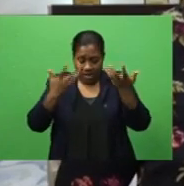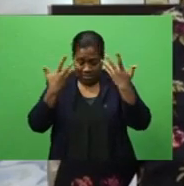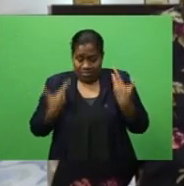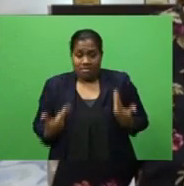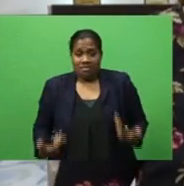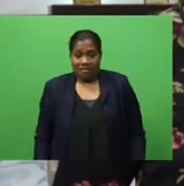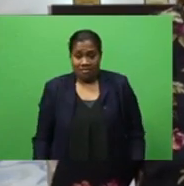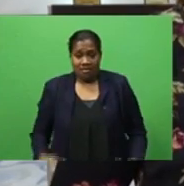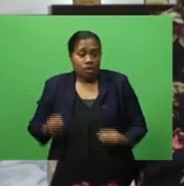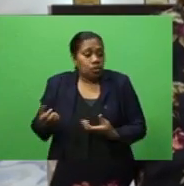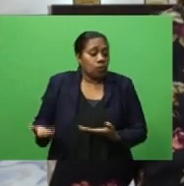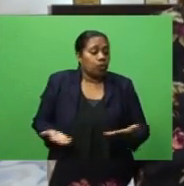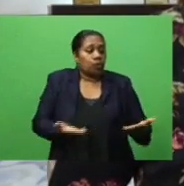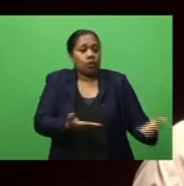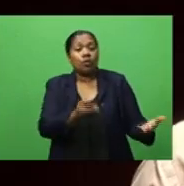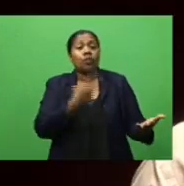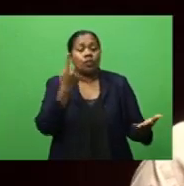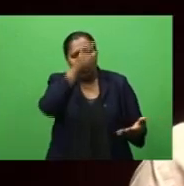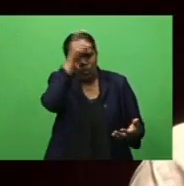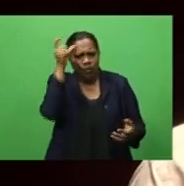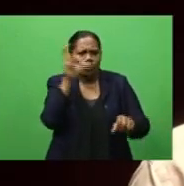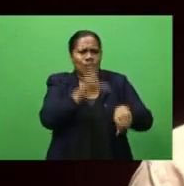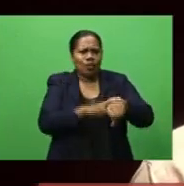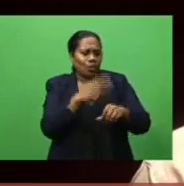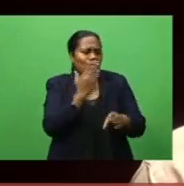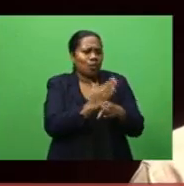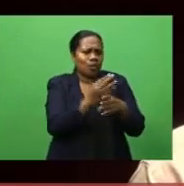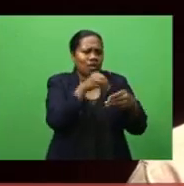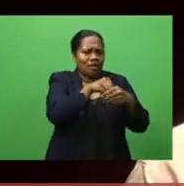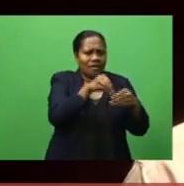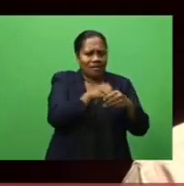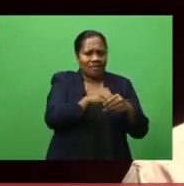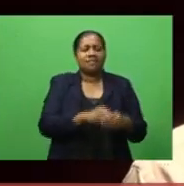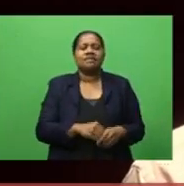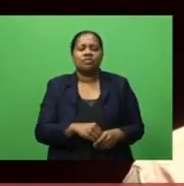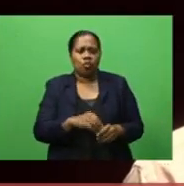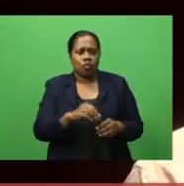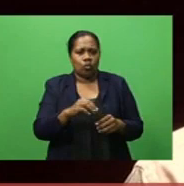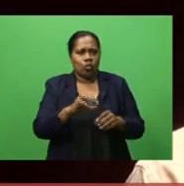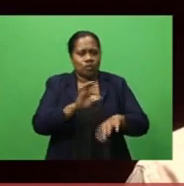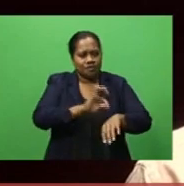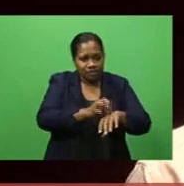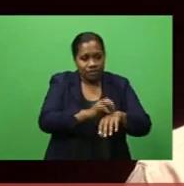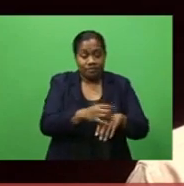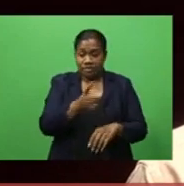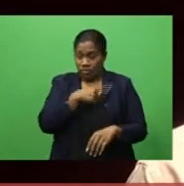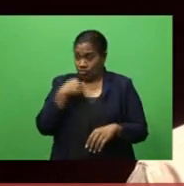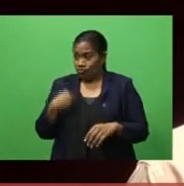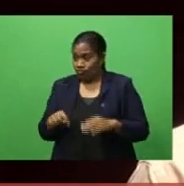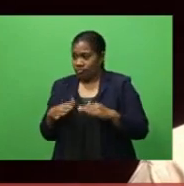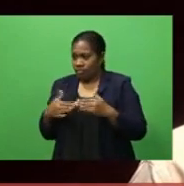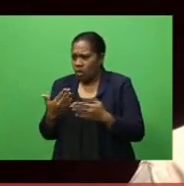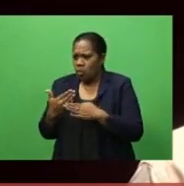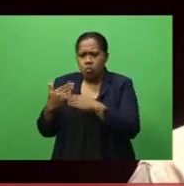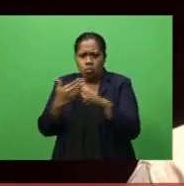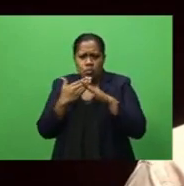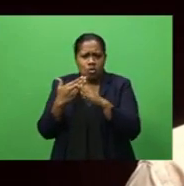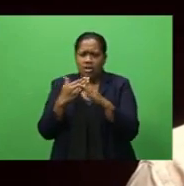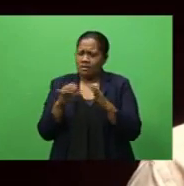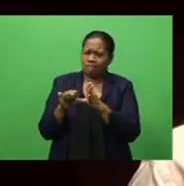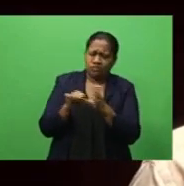immediately given to frontline workers. And of course, China is also working very hard with the other